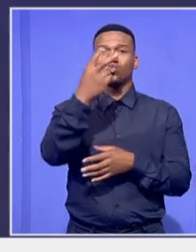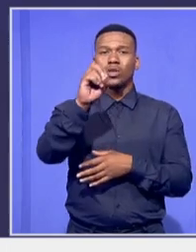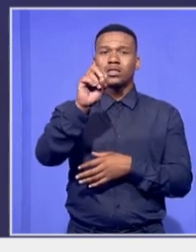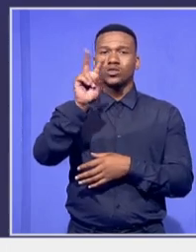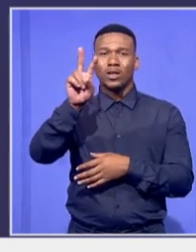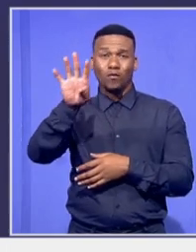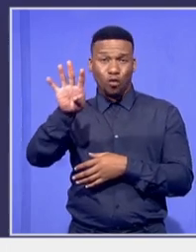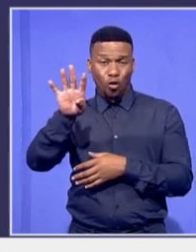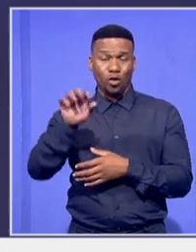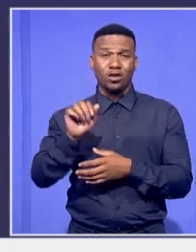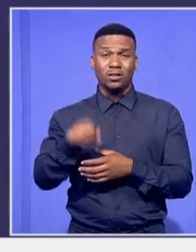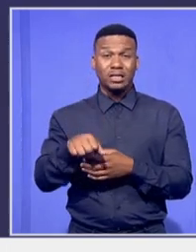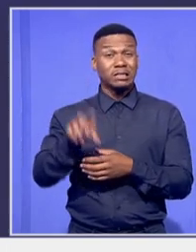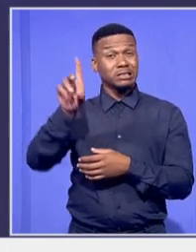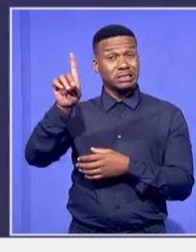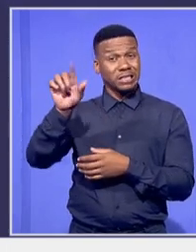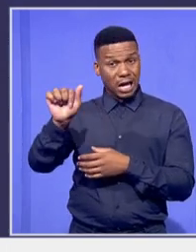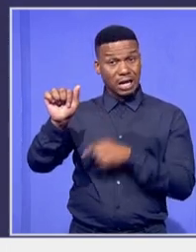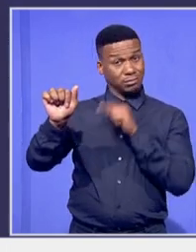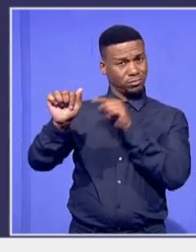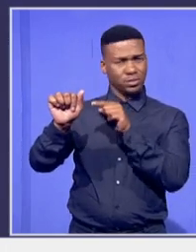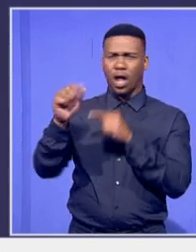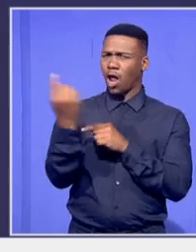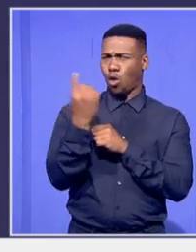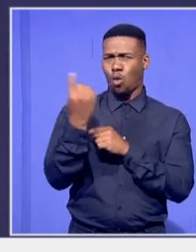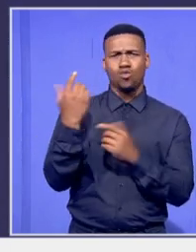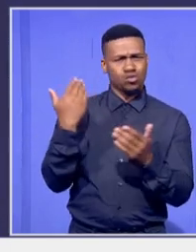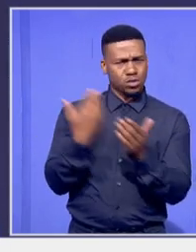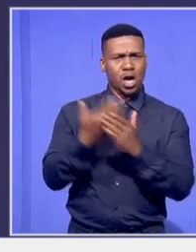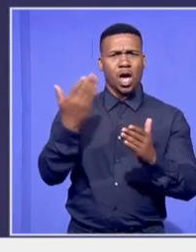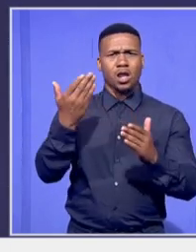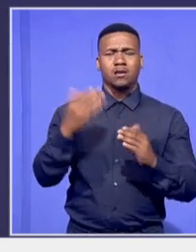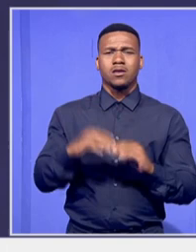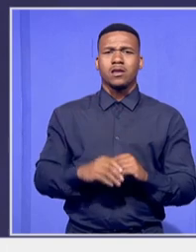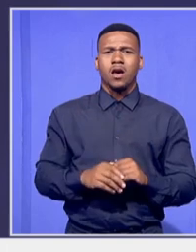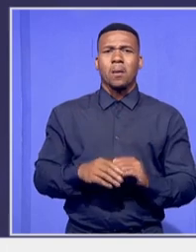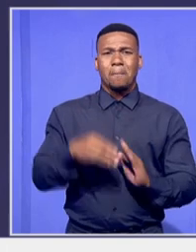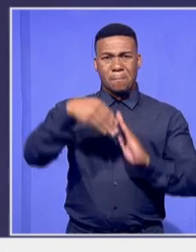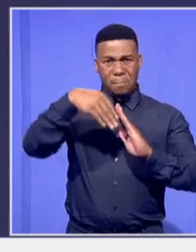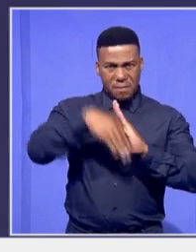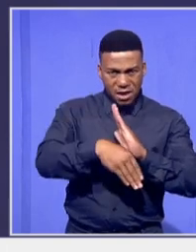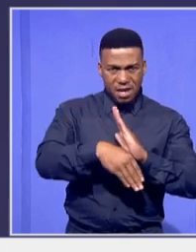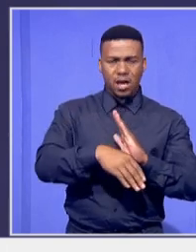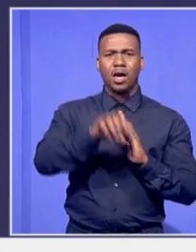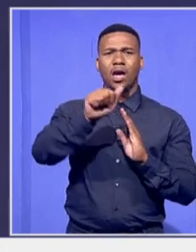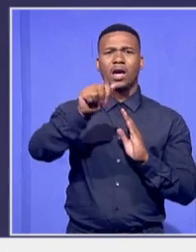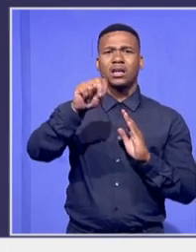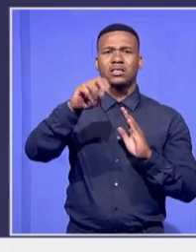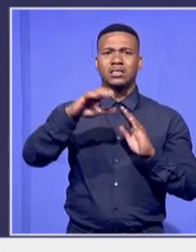DA that can bring the ANC under 50% and form a new government.